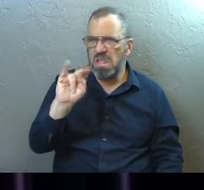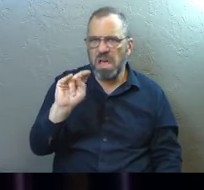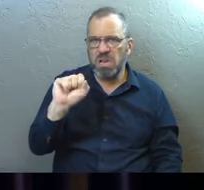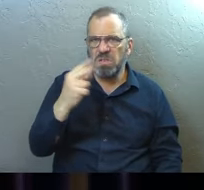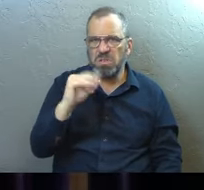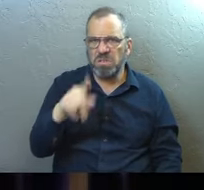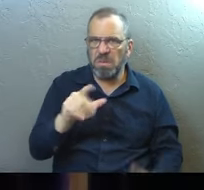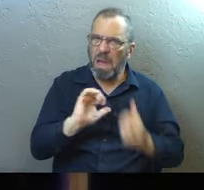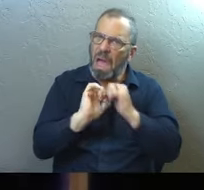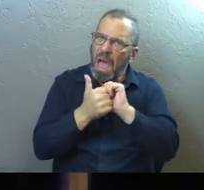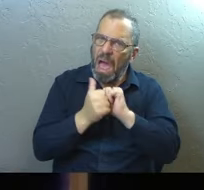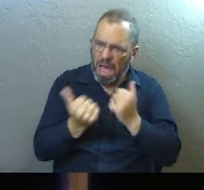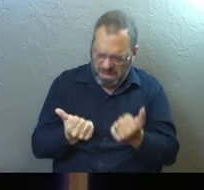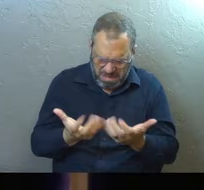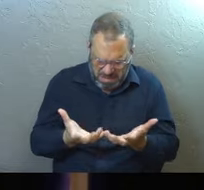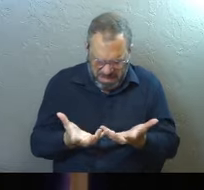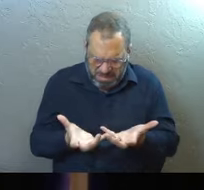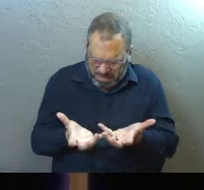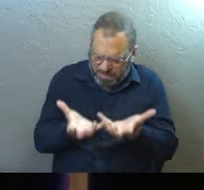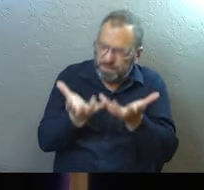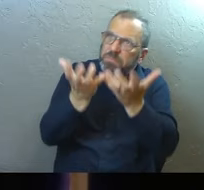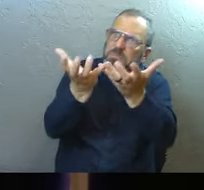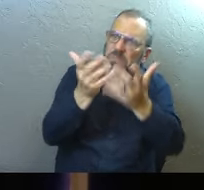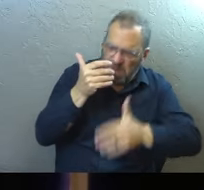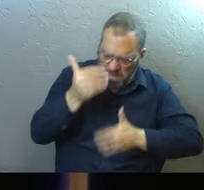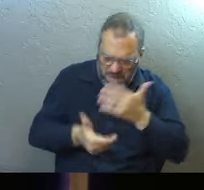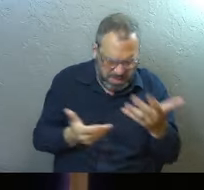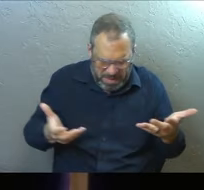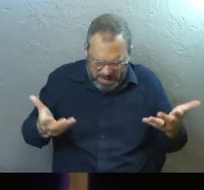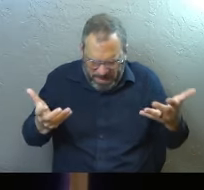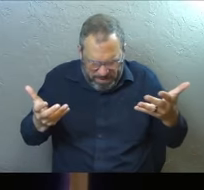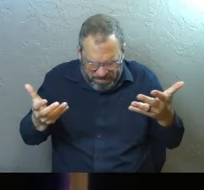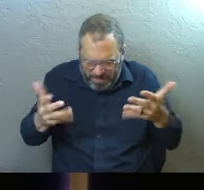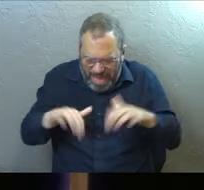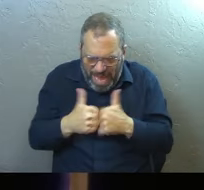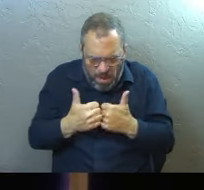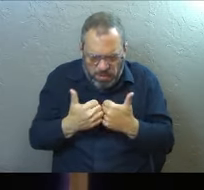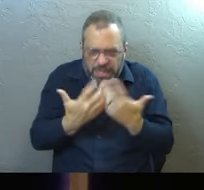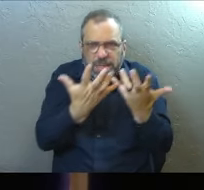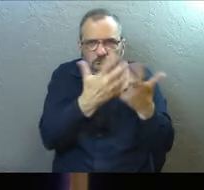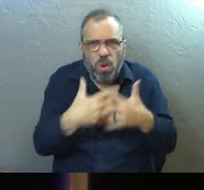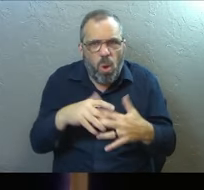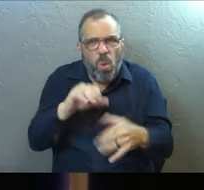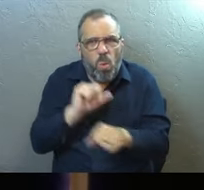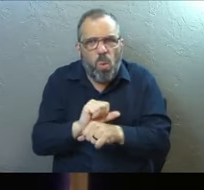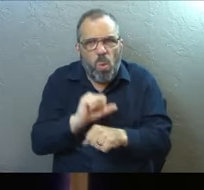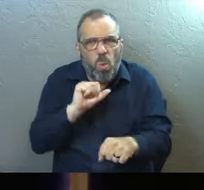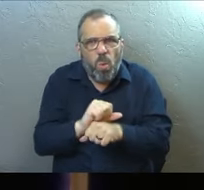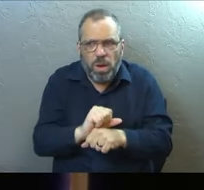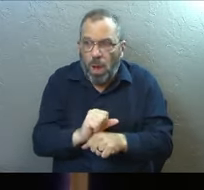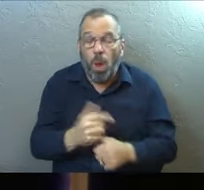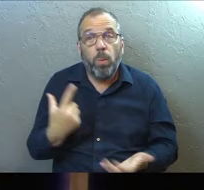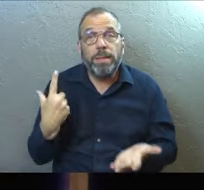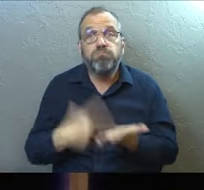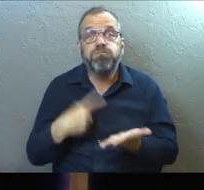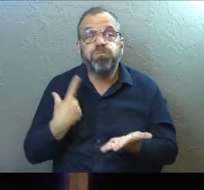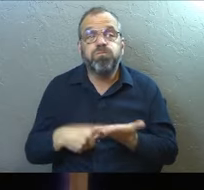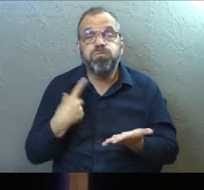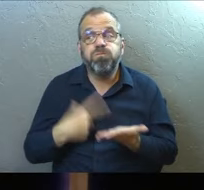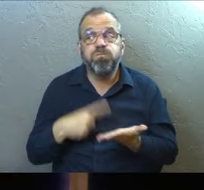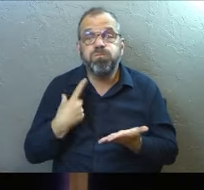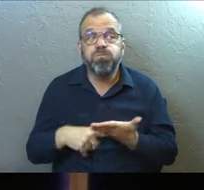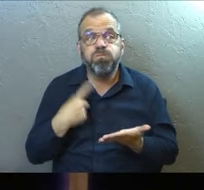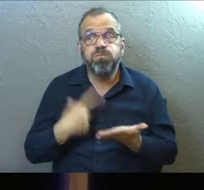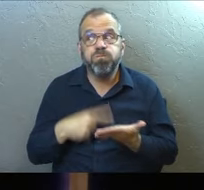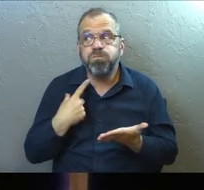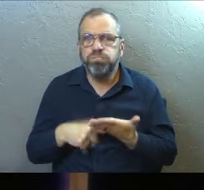turn more of yourself over to him? What's the process? How does it work? These are things we talk about all the time, but I think the common